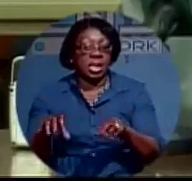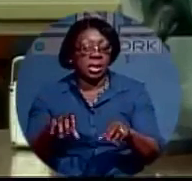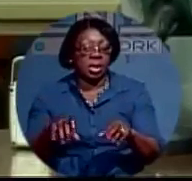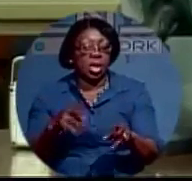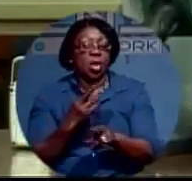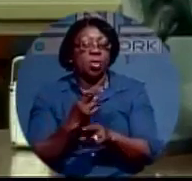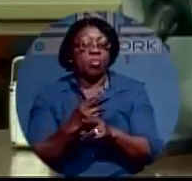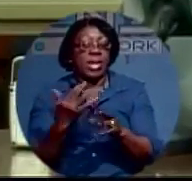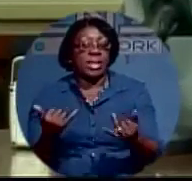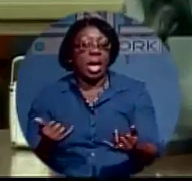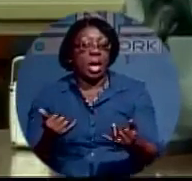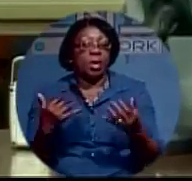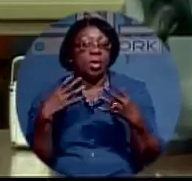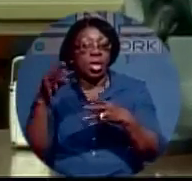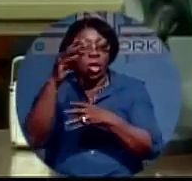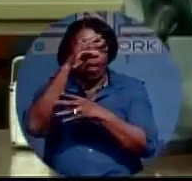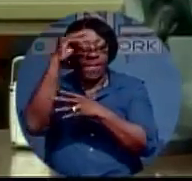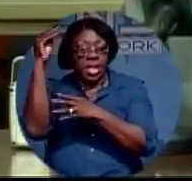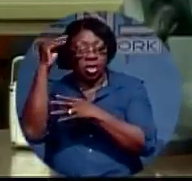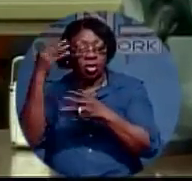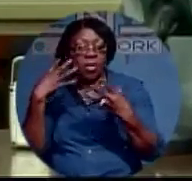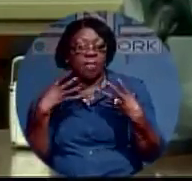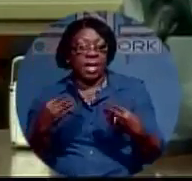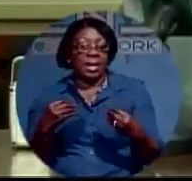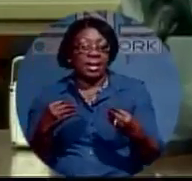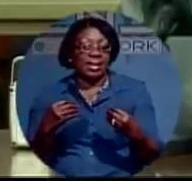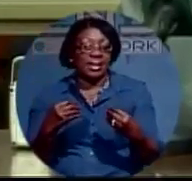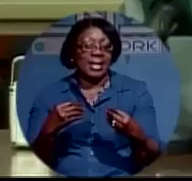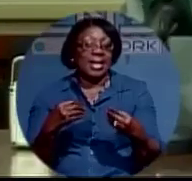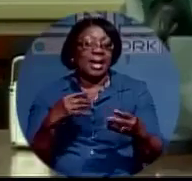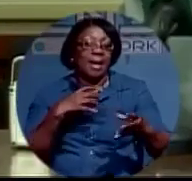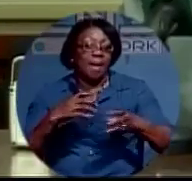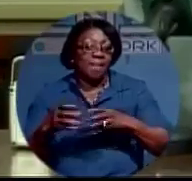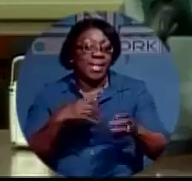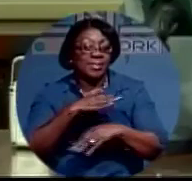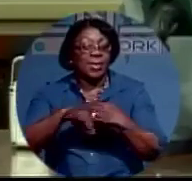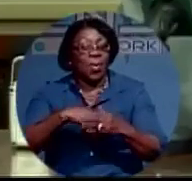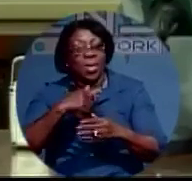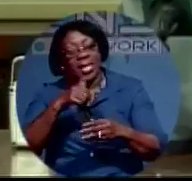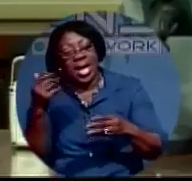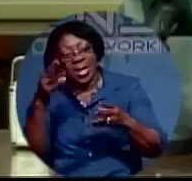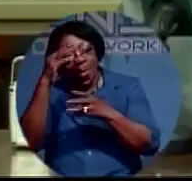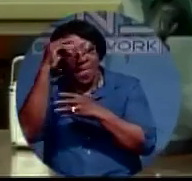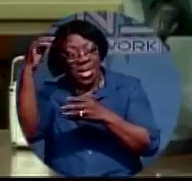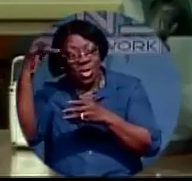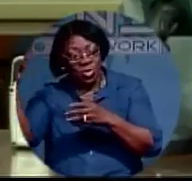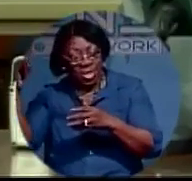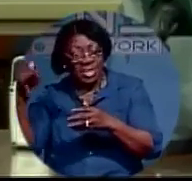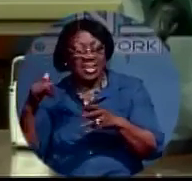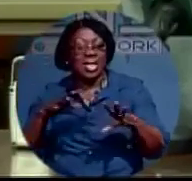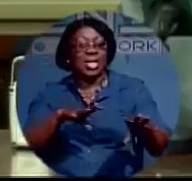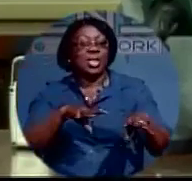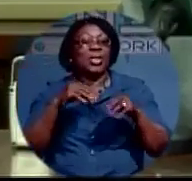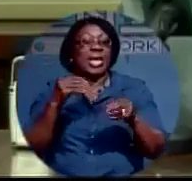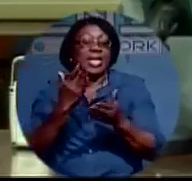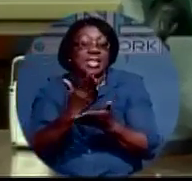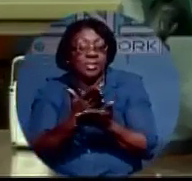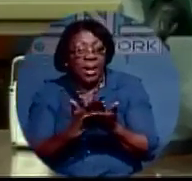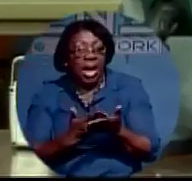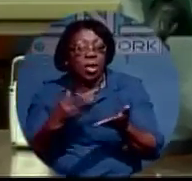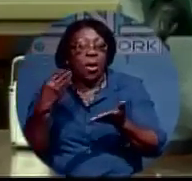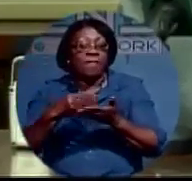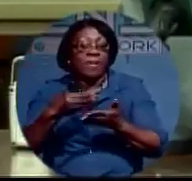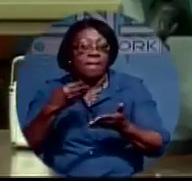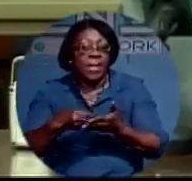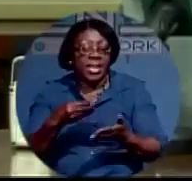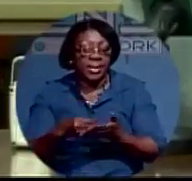the other government ministries for a portion of the pie, that is the public treasury. Health needs its